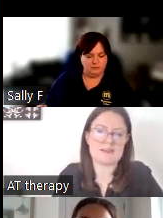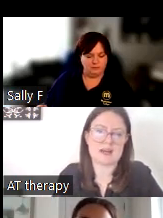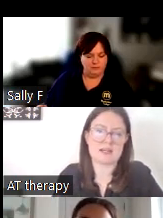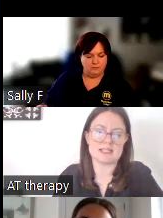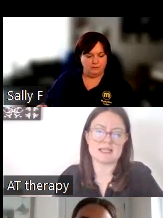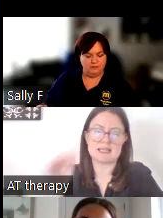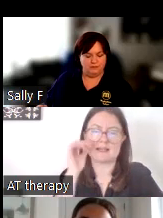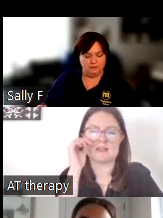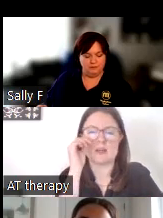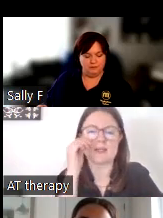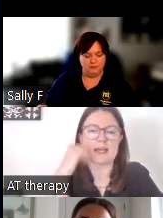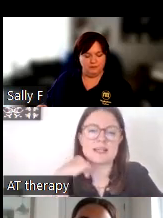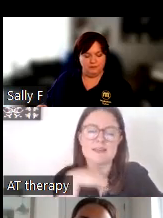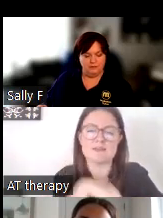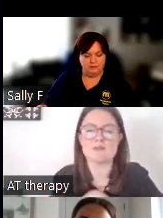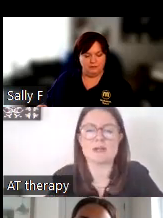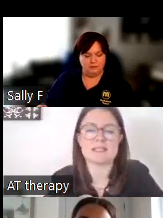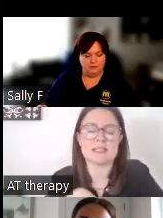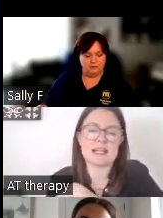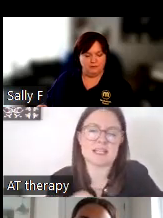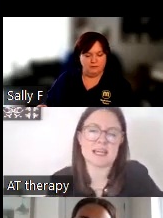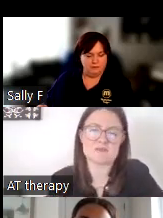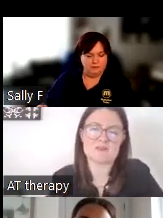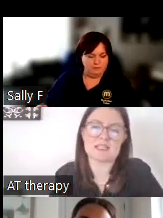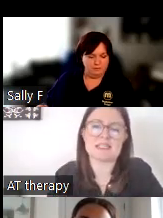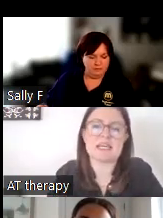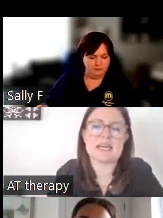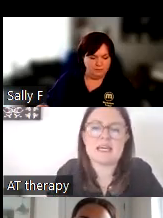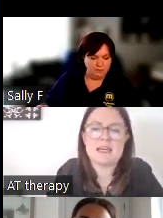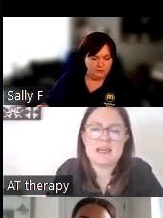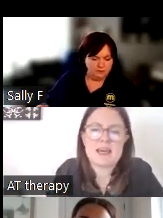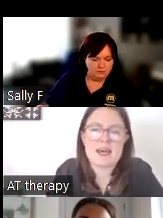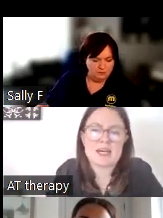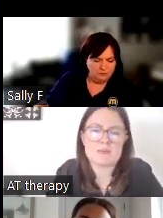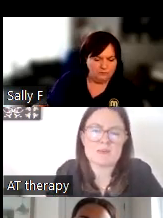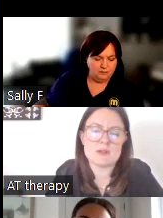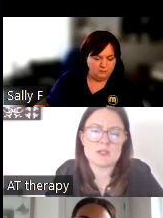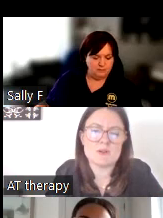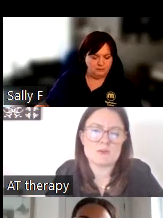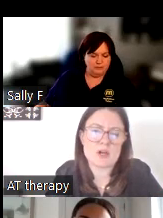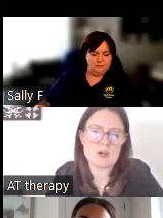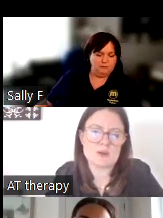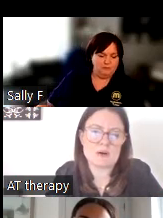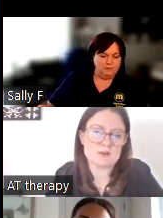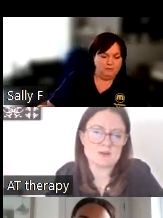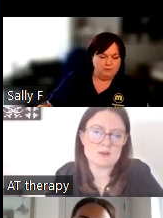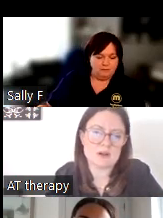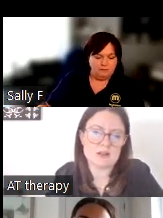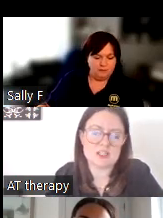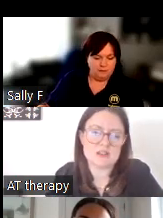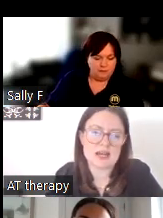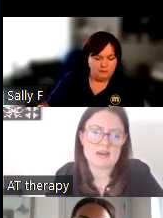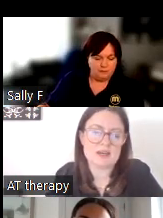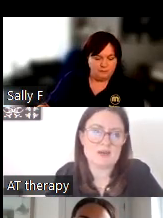was safeguarding. So again, if you've worked in an education facility, you'll know that all schools